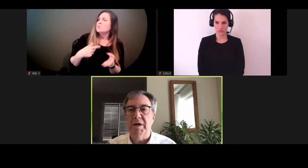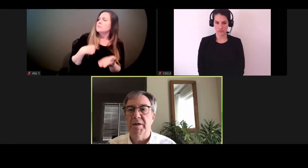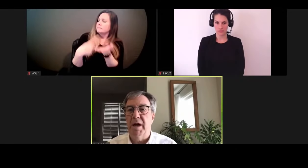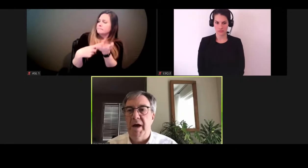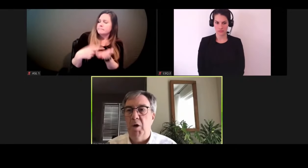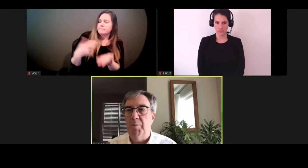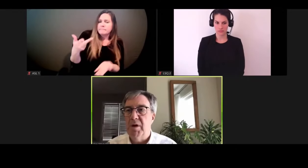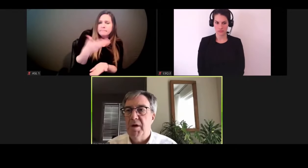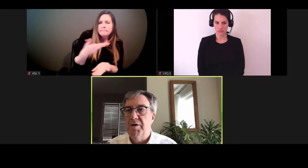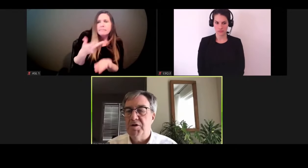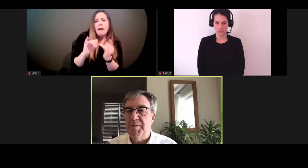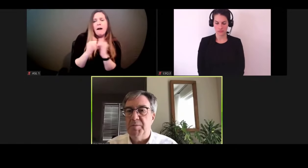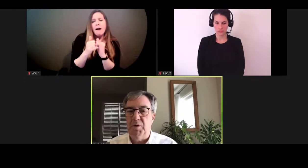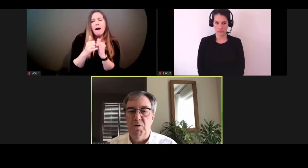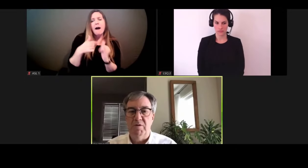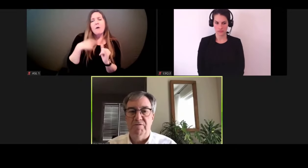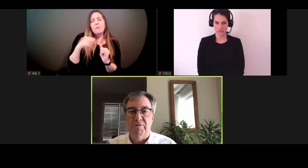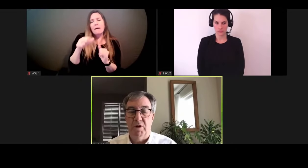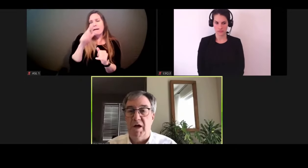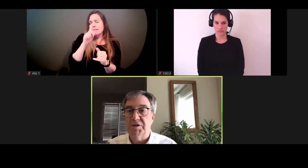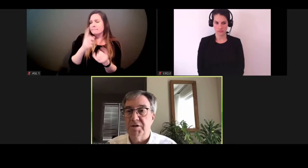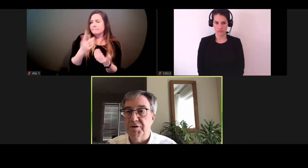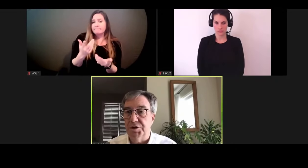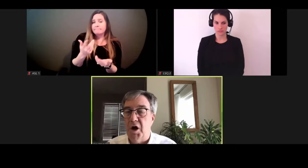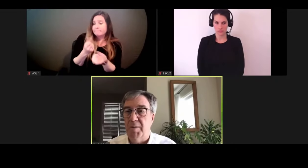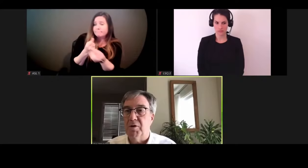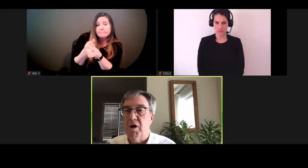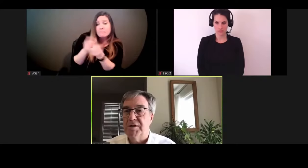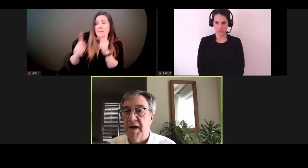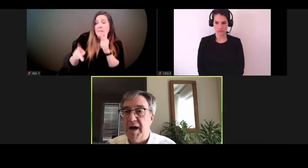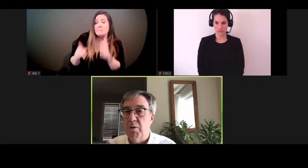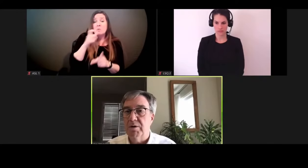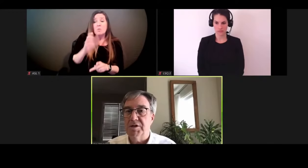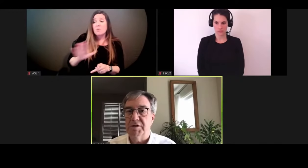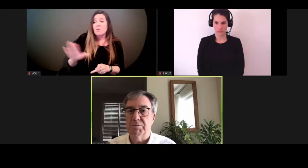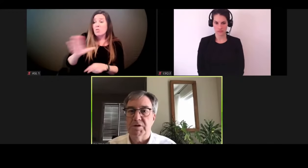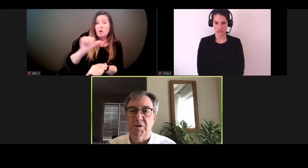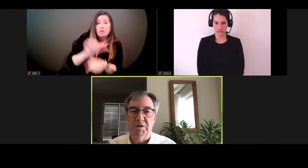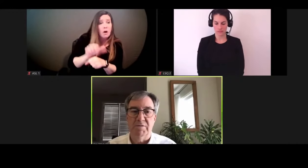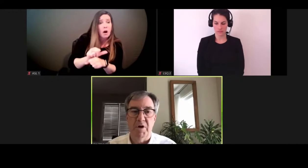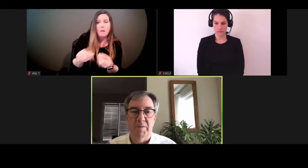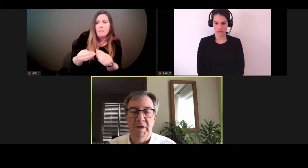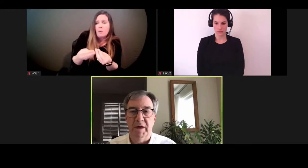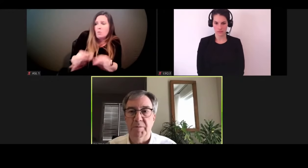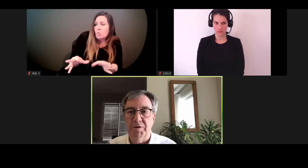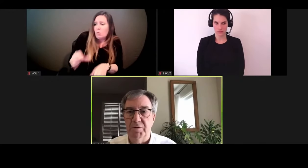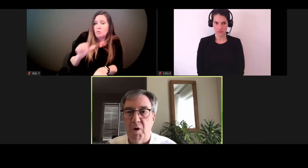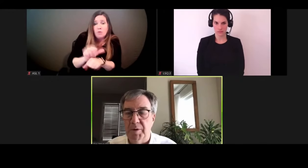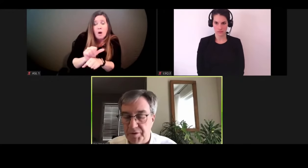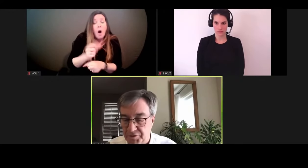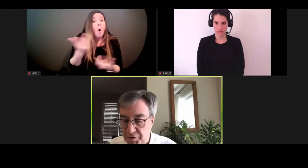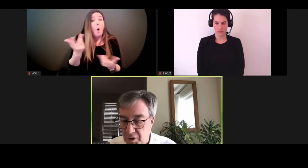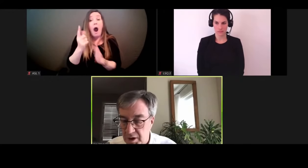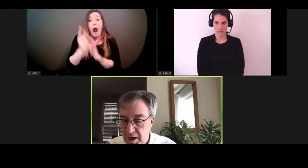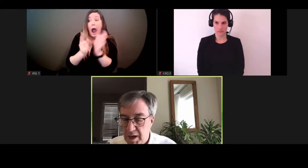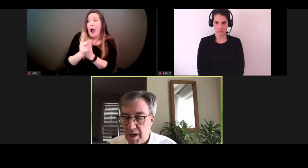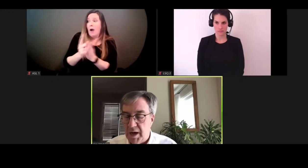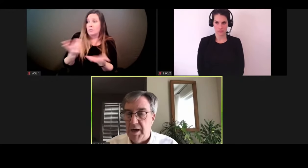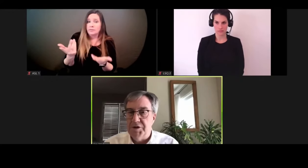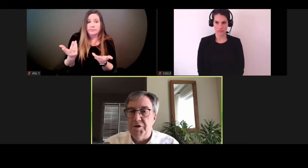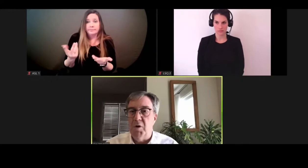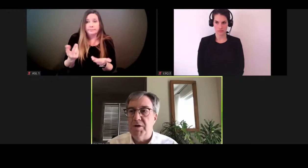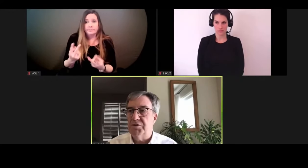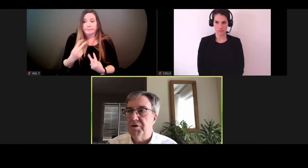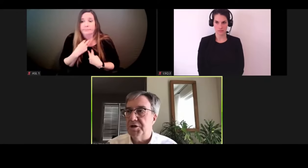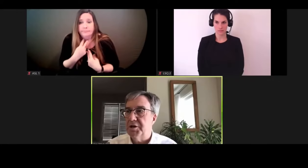we can help those people who have lost their job or lost hours as a result of not being able to open their store.